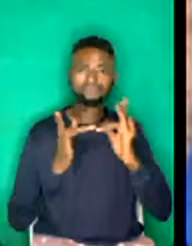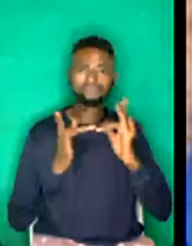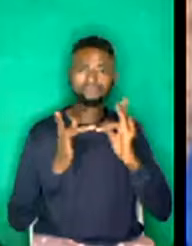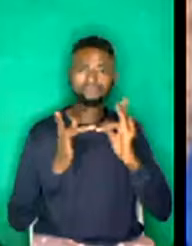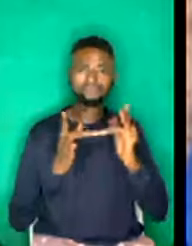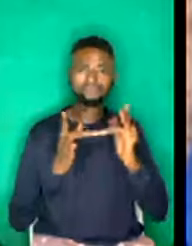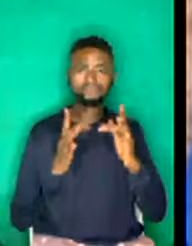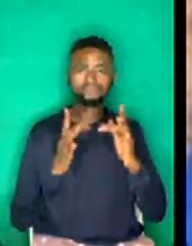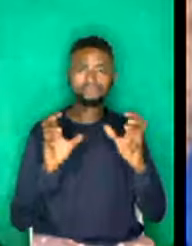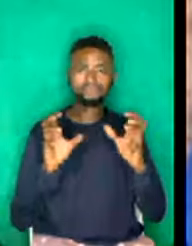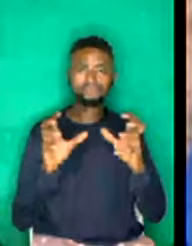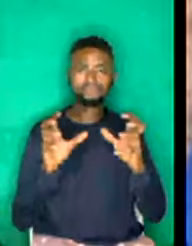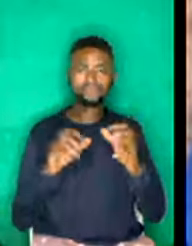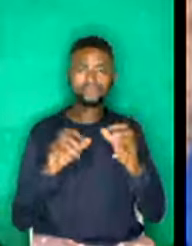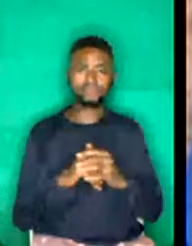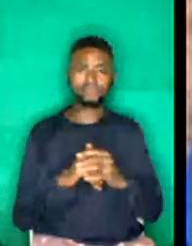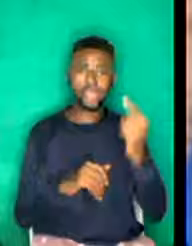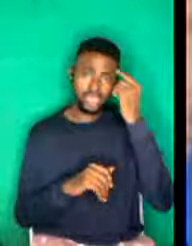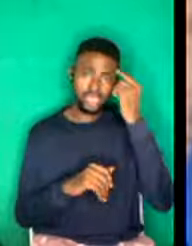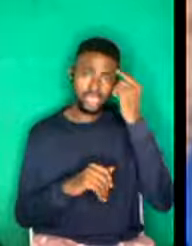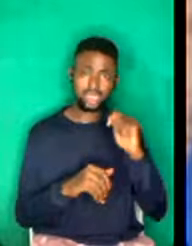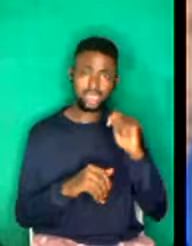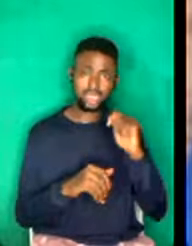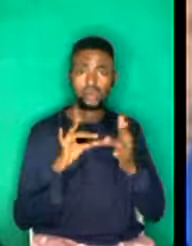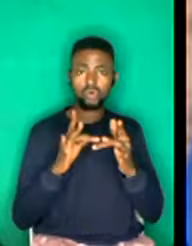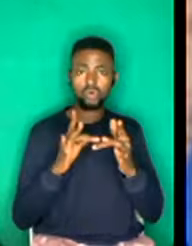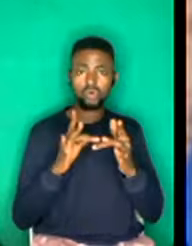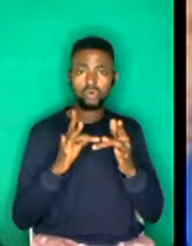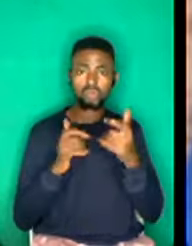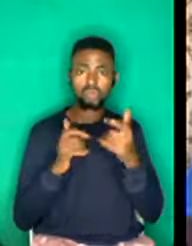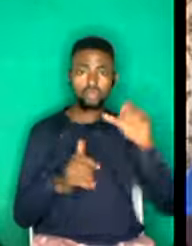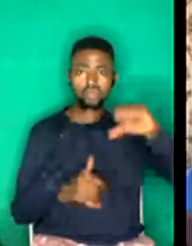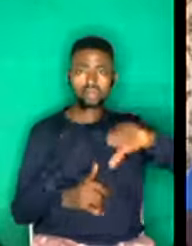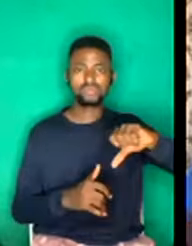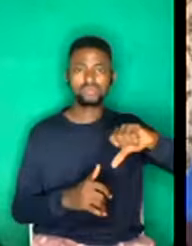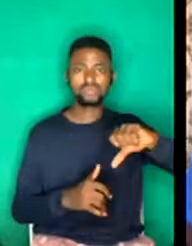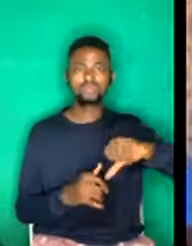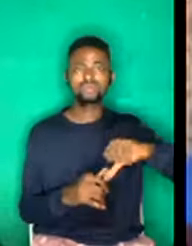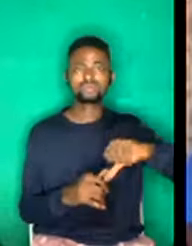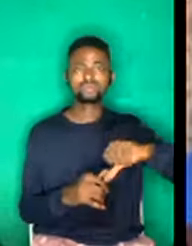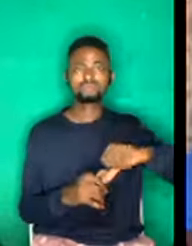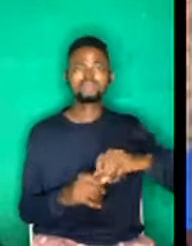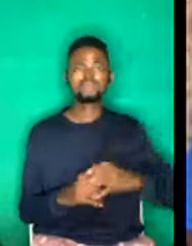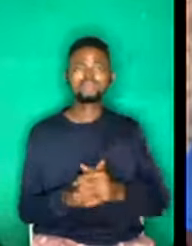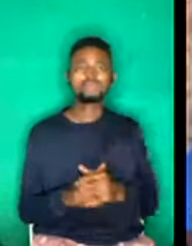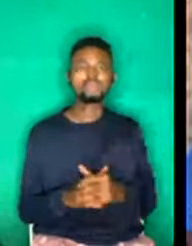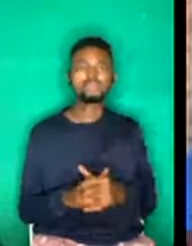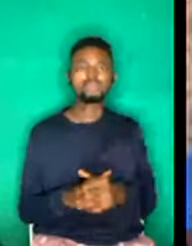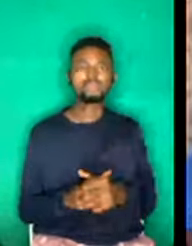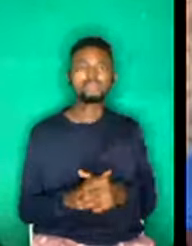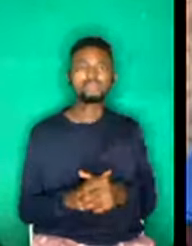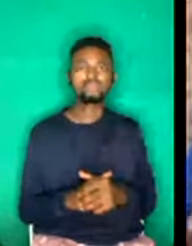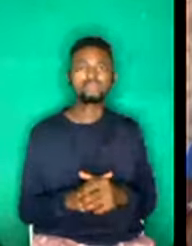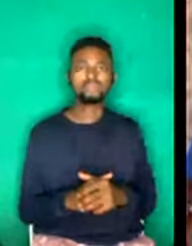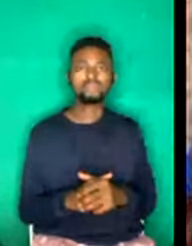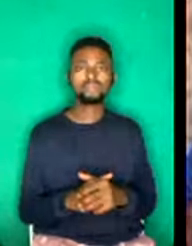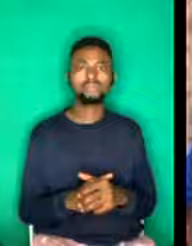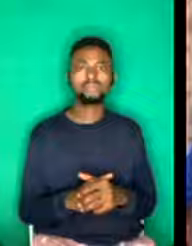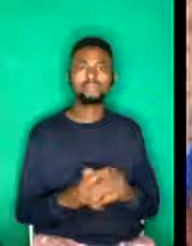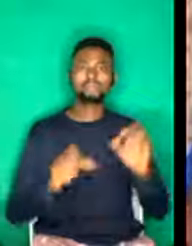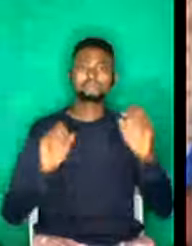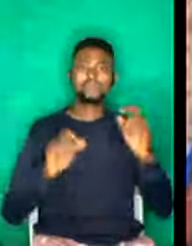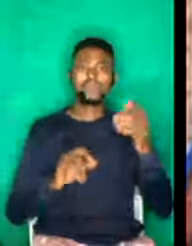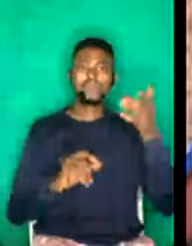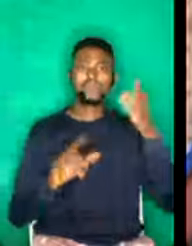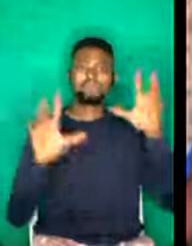I think his network The is bad. loudspeaker, I think there was a break. Okay. Yeah. I think there was We a can hear you break now.